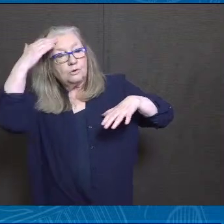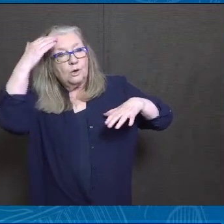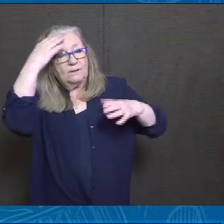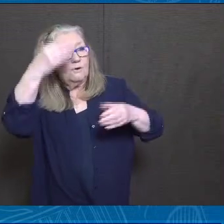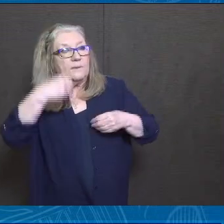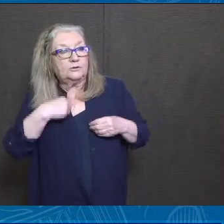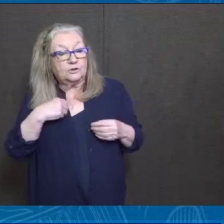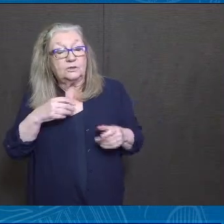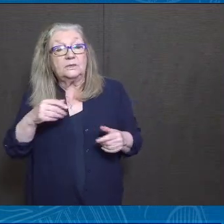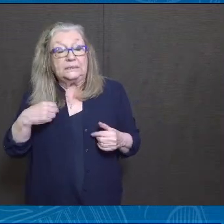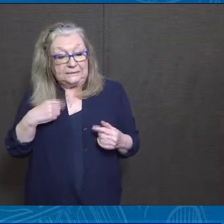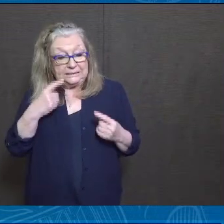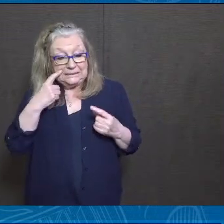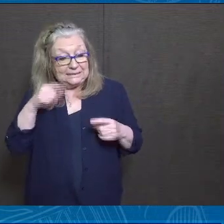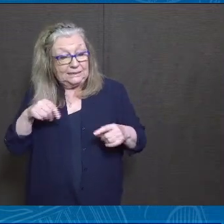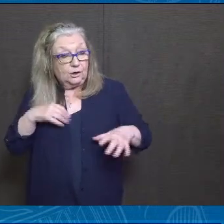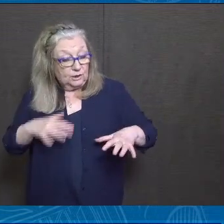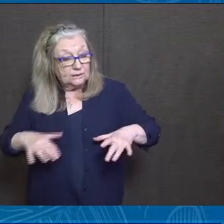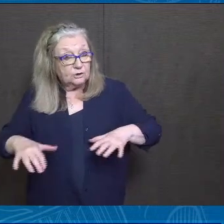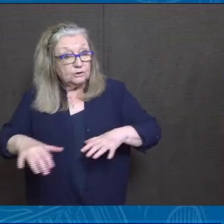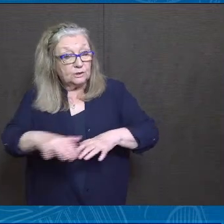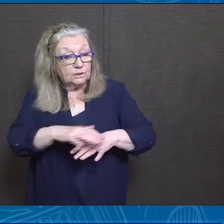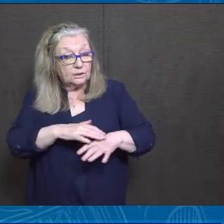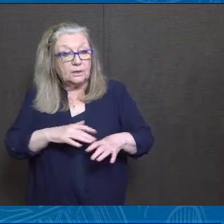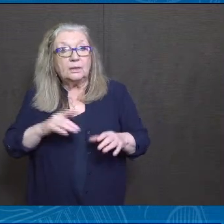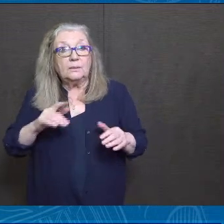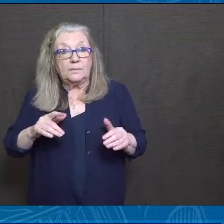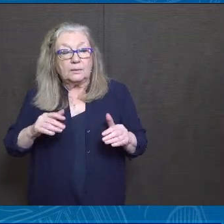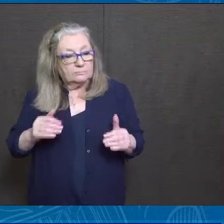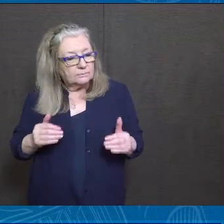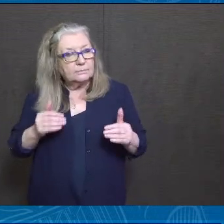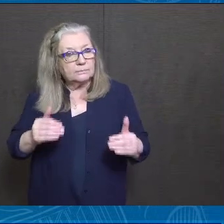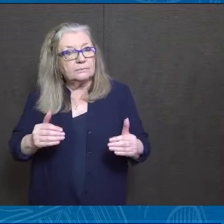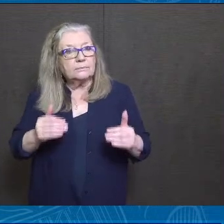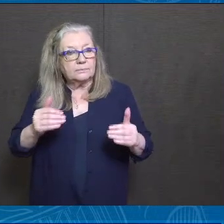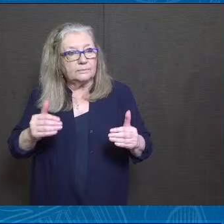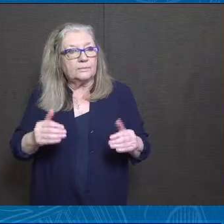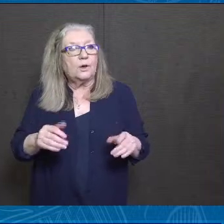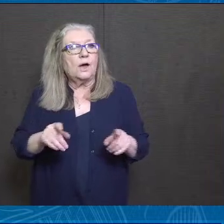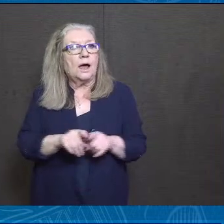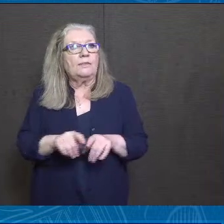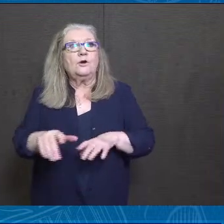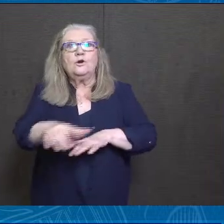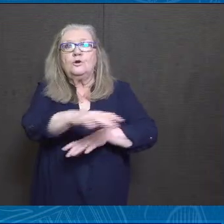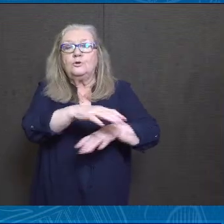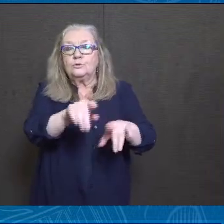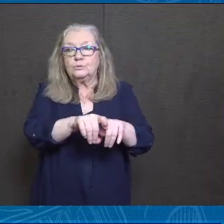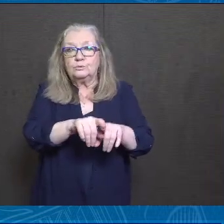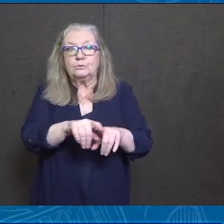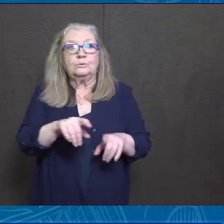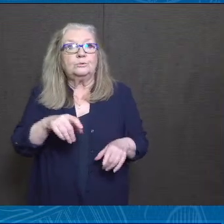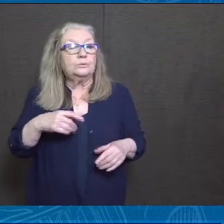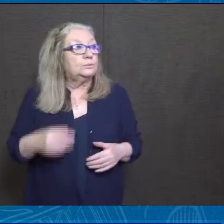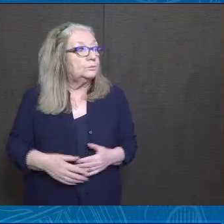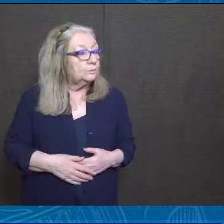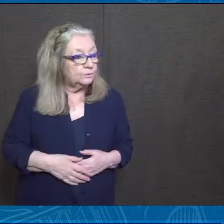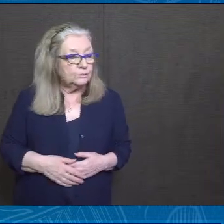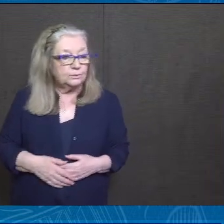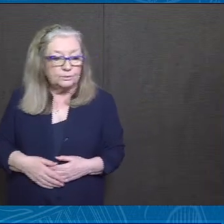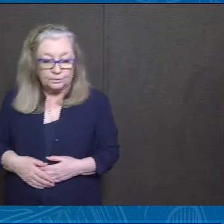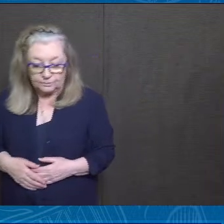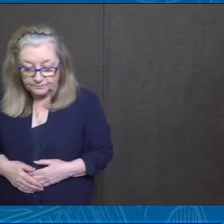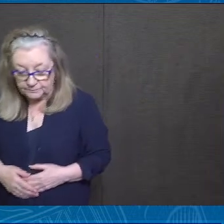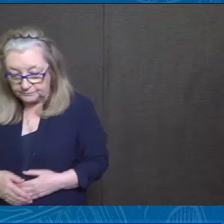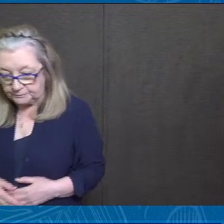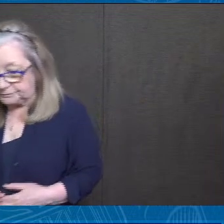this, not only in our region, but also take it beyond the HKH and to Malawi also. Then after